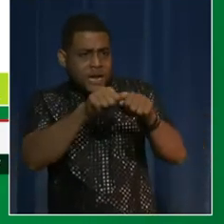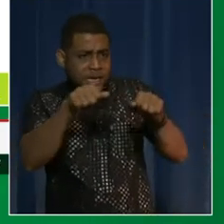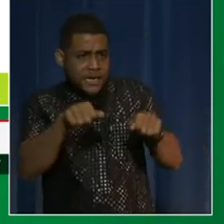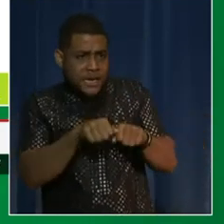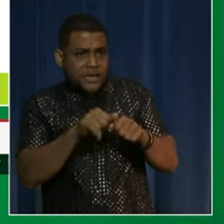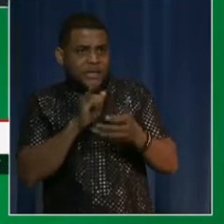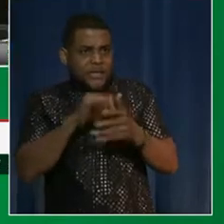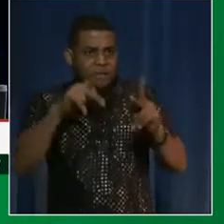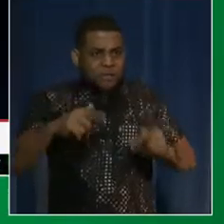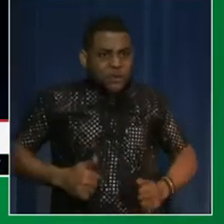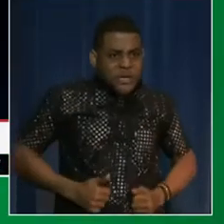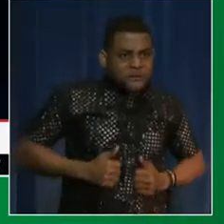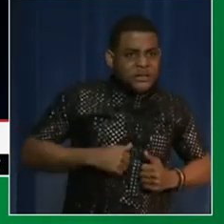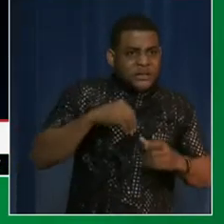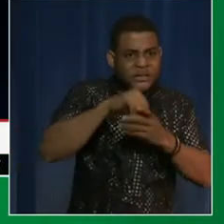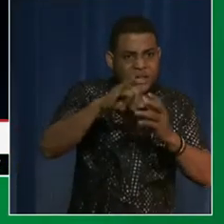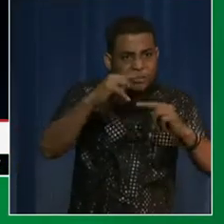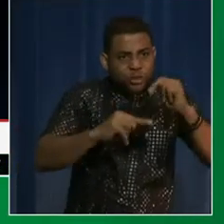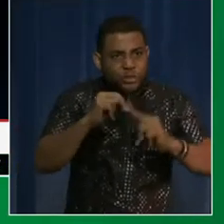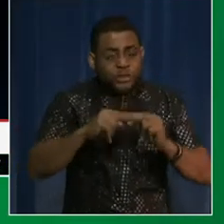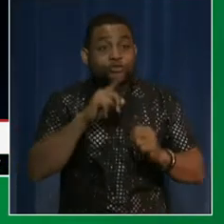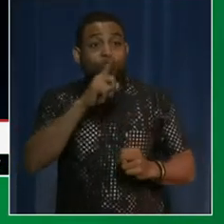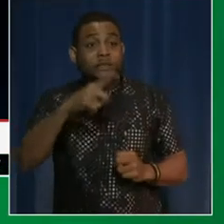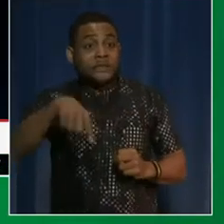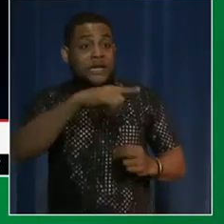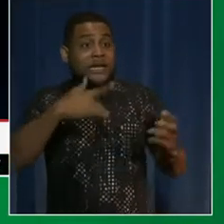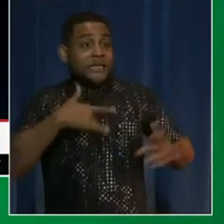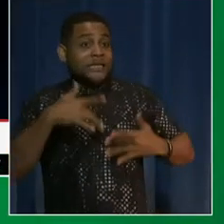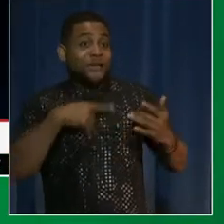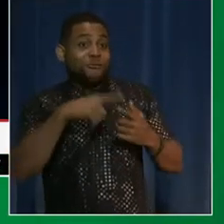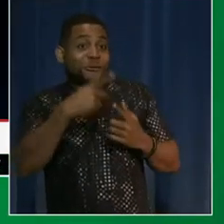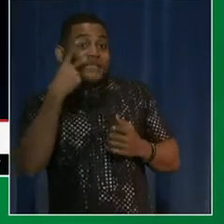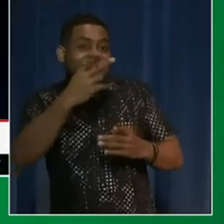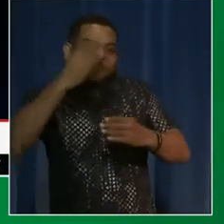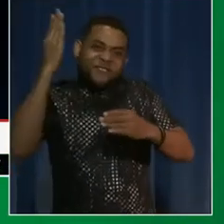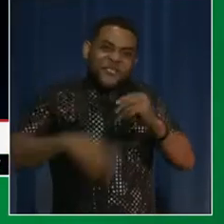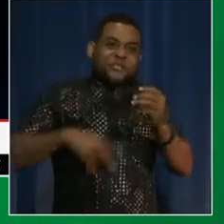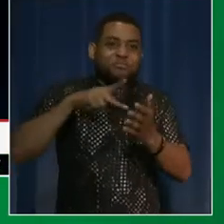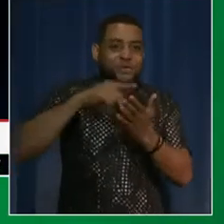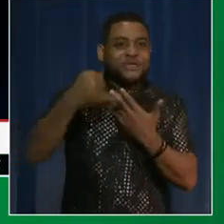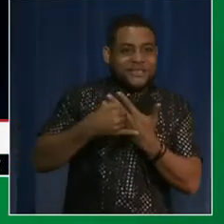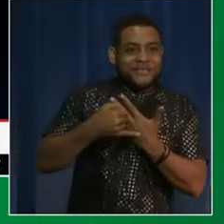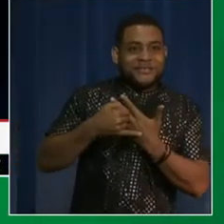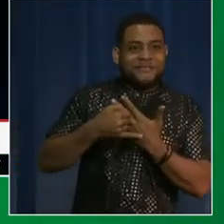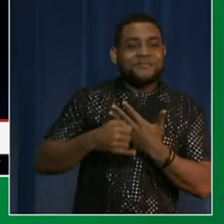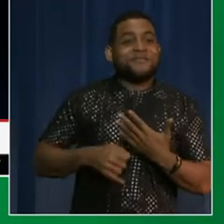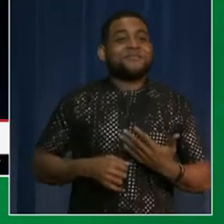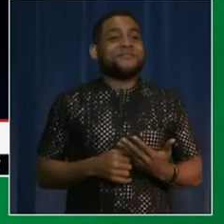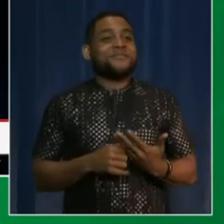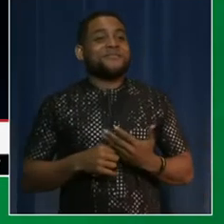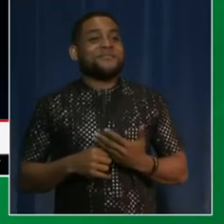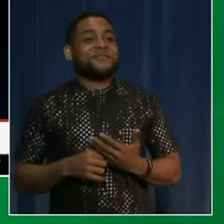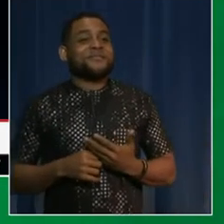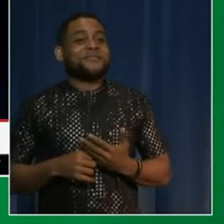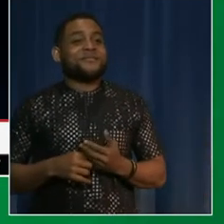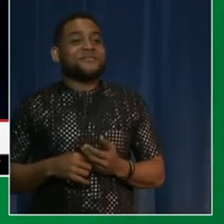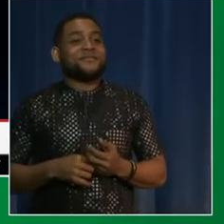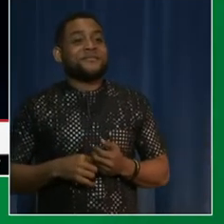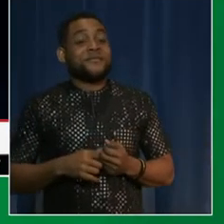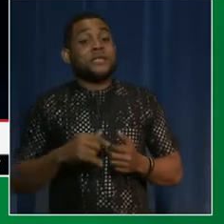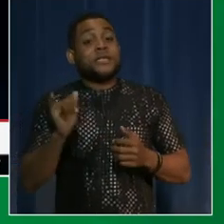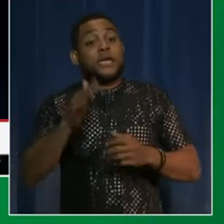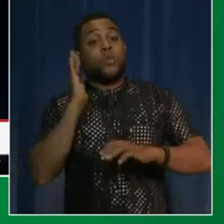They're very excited to see that this project gets completely built out. That will upgrade over